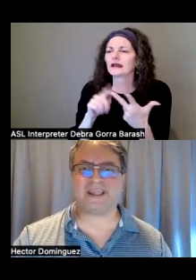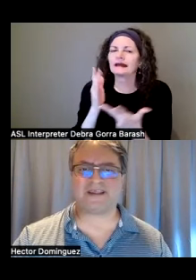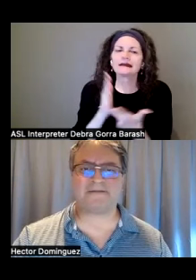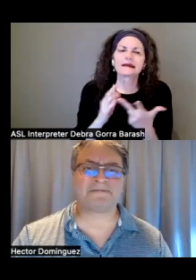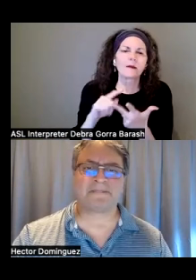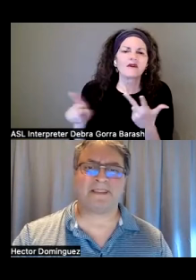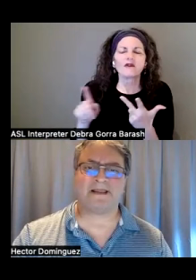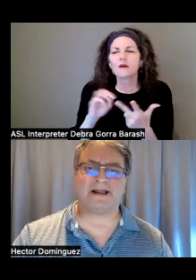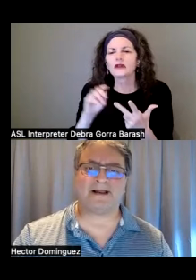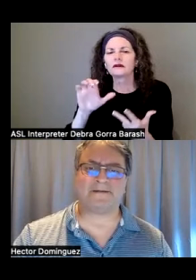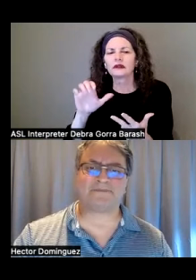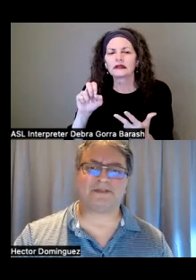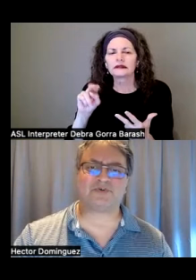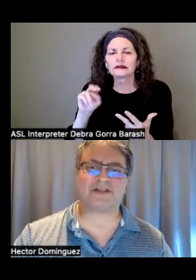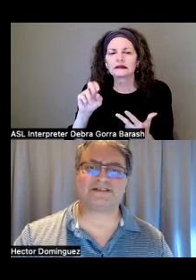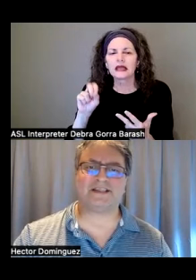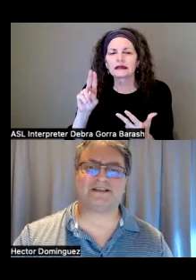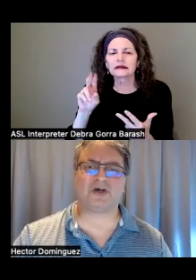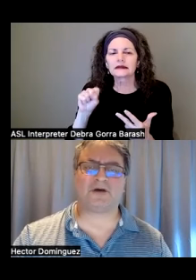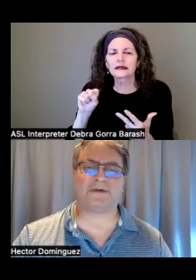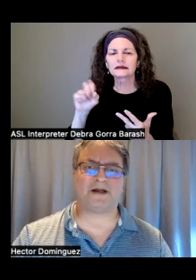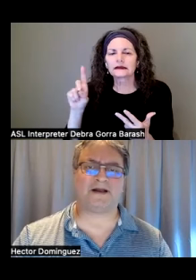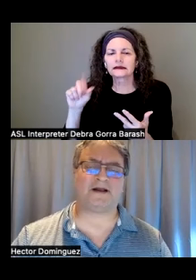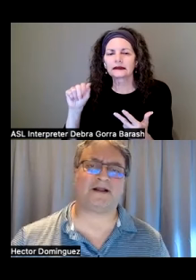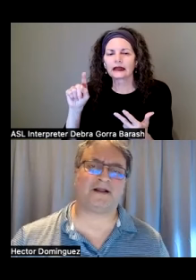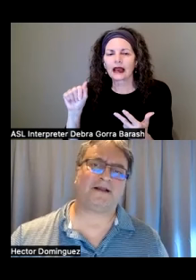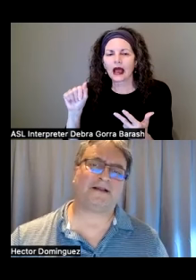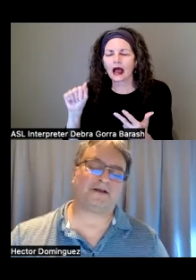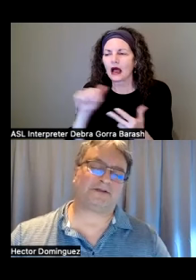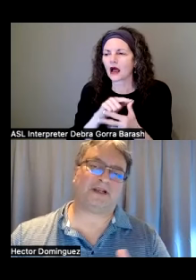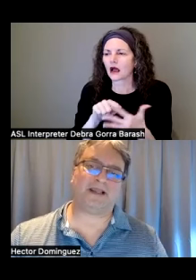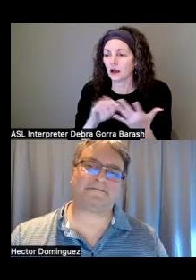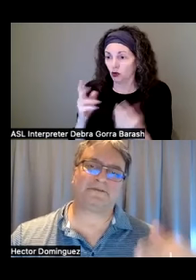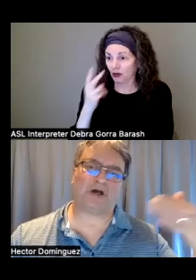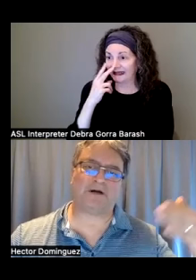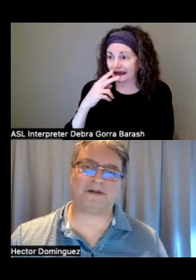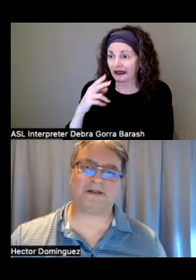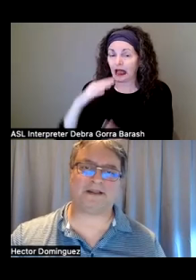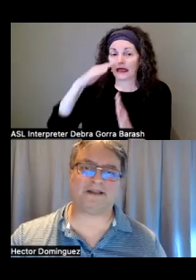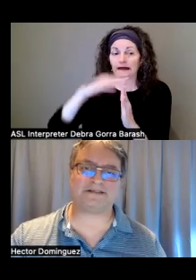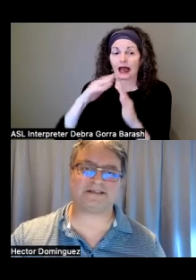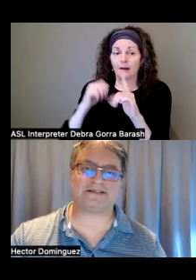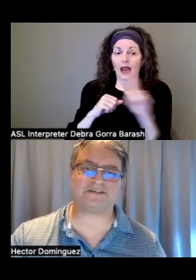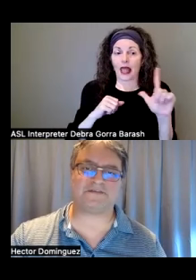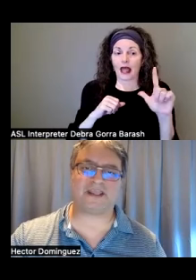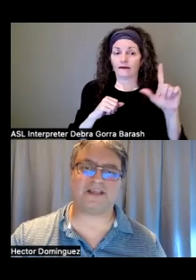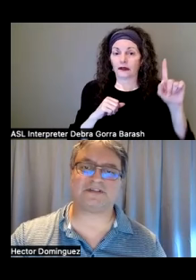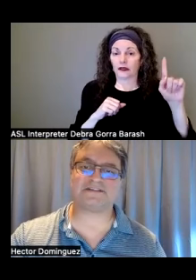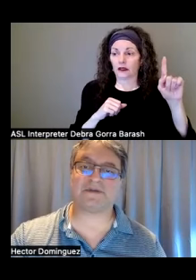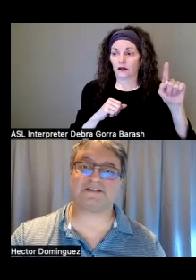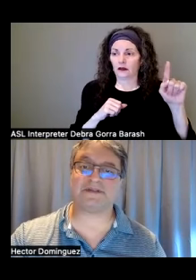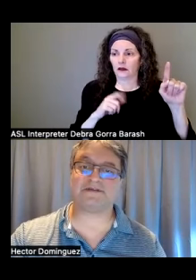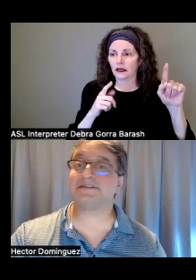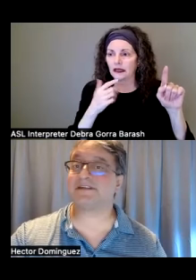census data. You can see in the top, on the left top, there is this gentrification